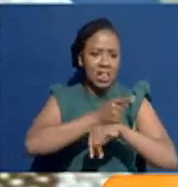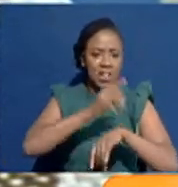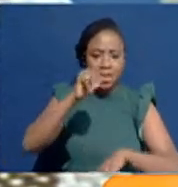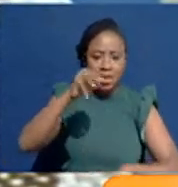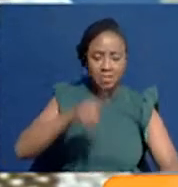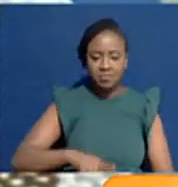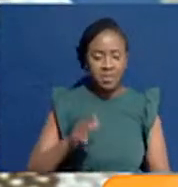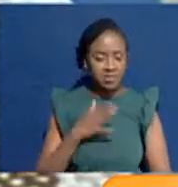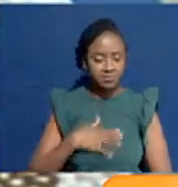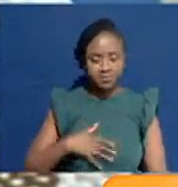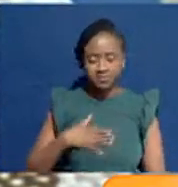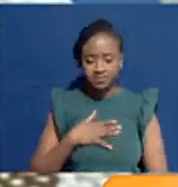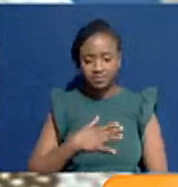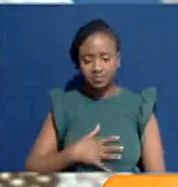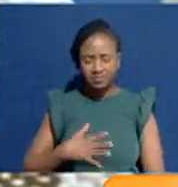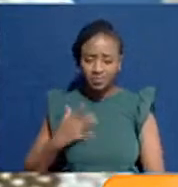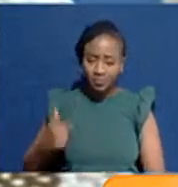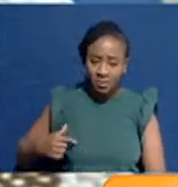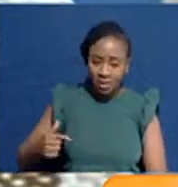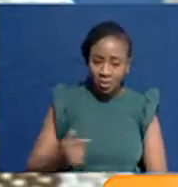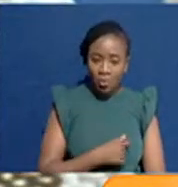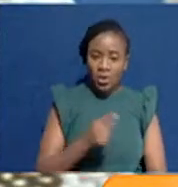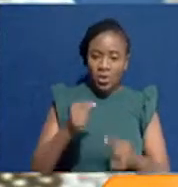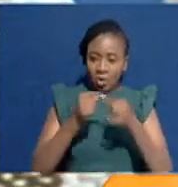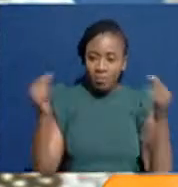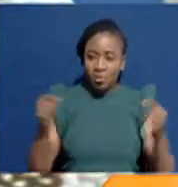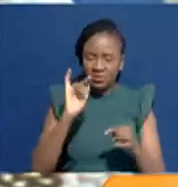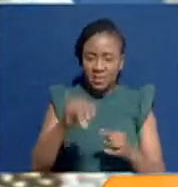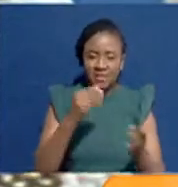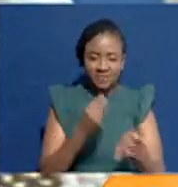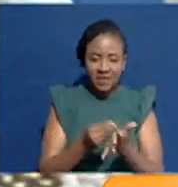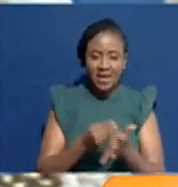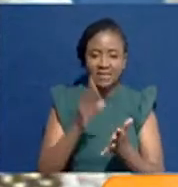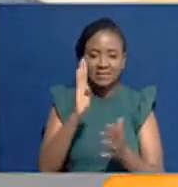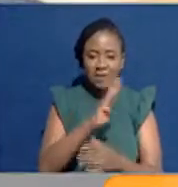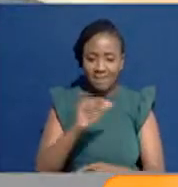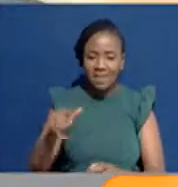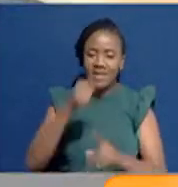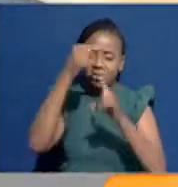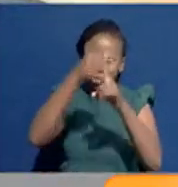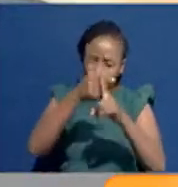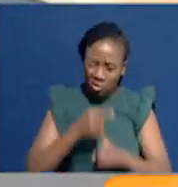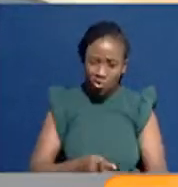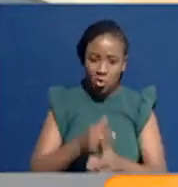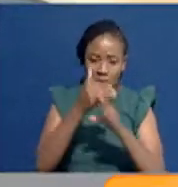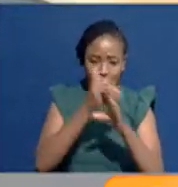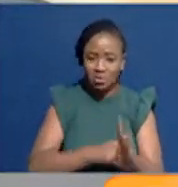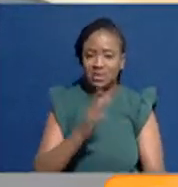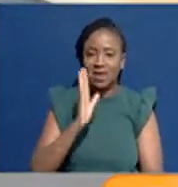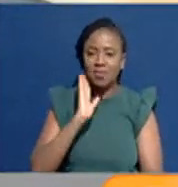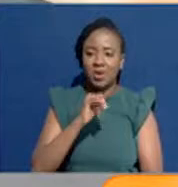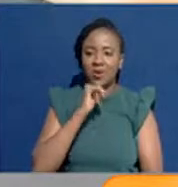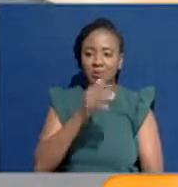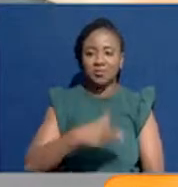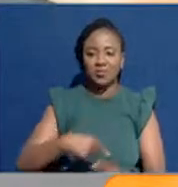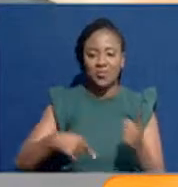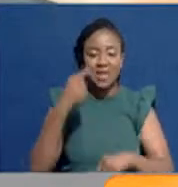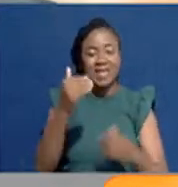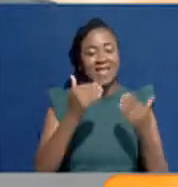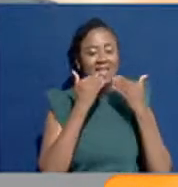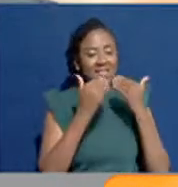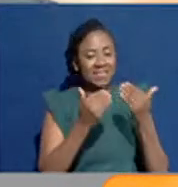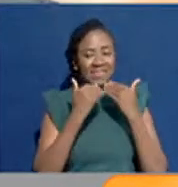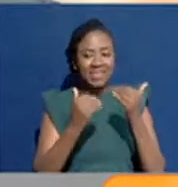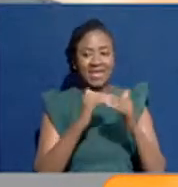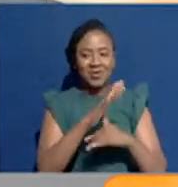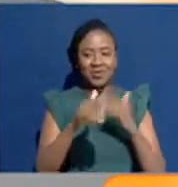say, we will reject that finance bill. In total. Yes. Okay, all right. I have to thank all of you.